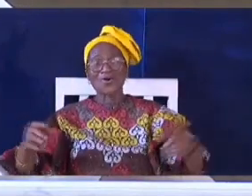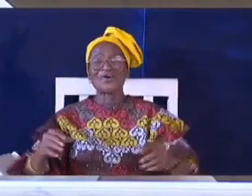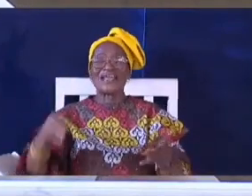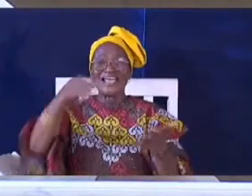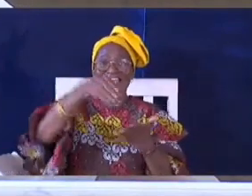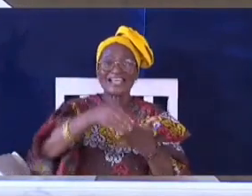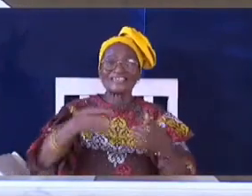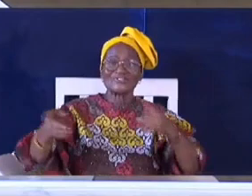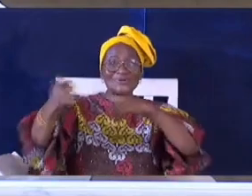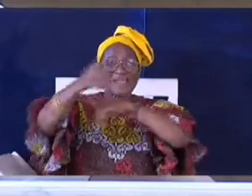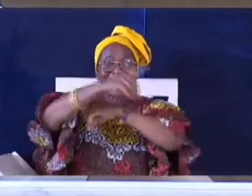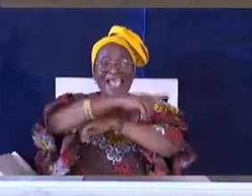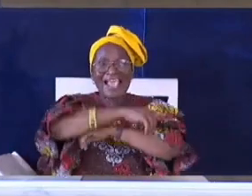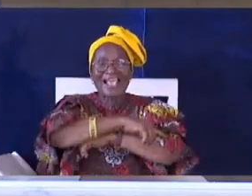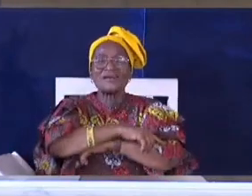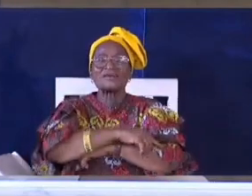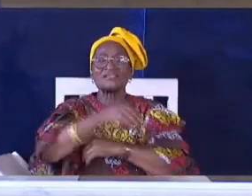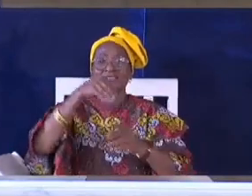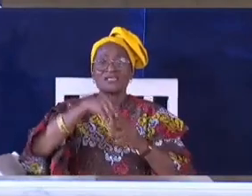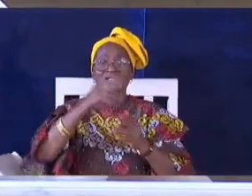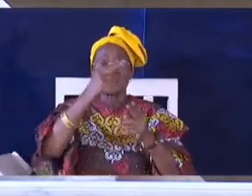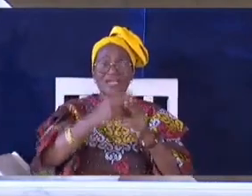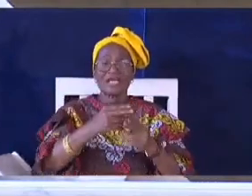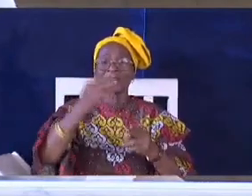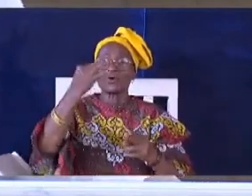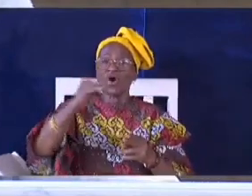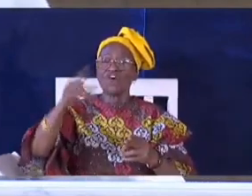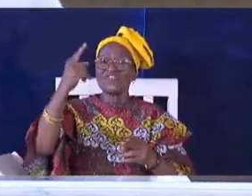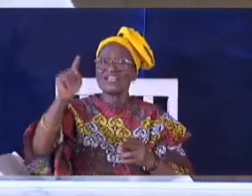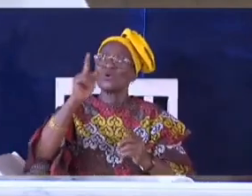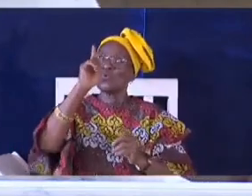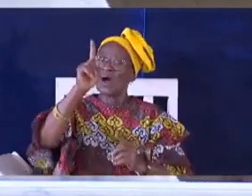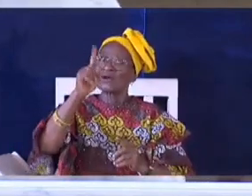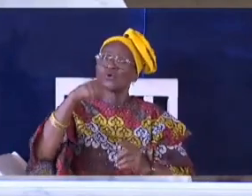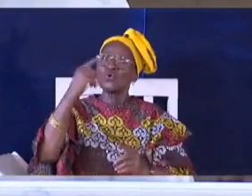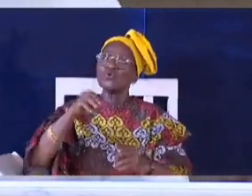Today, in the name of the one who sent me to you,